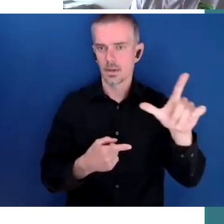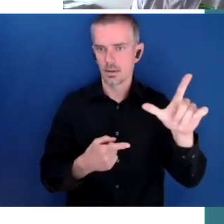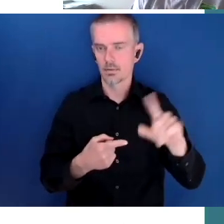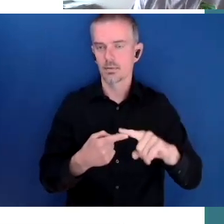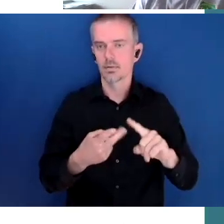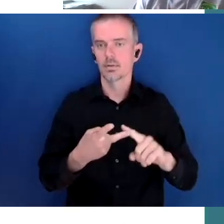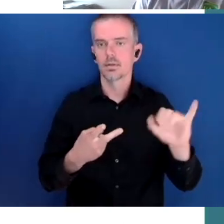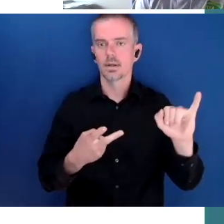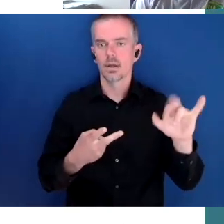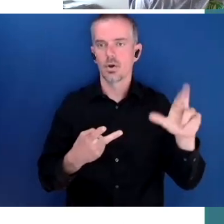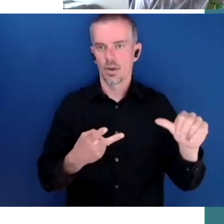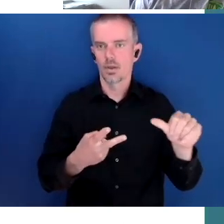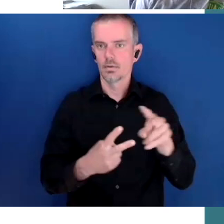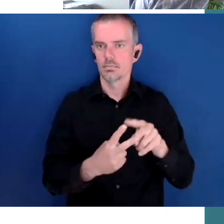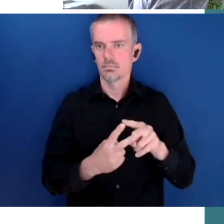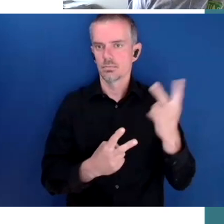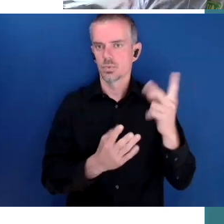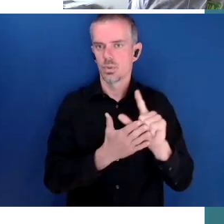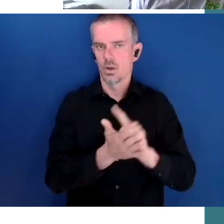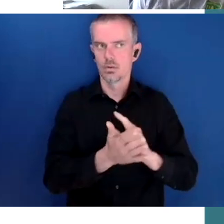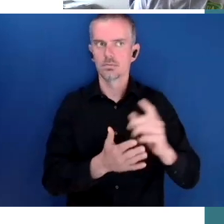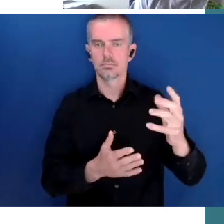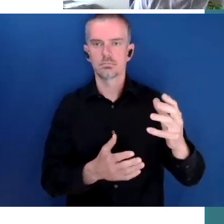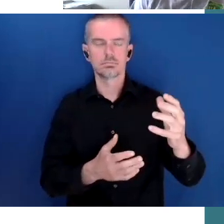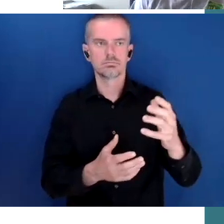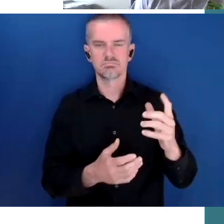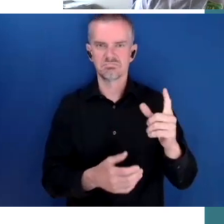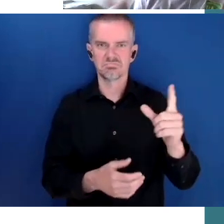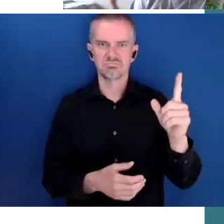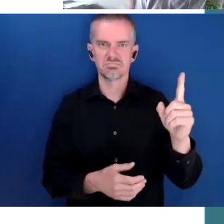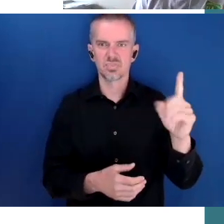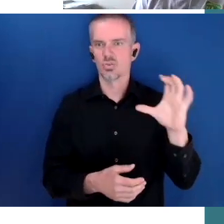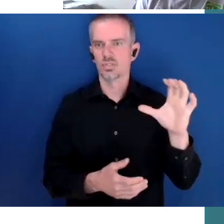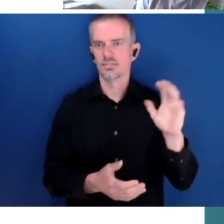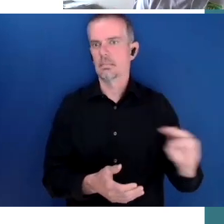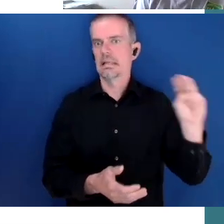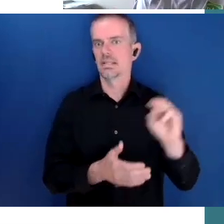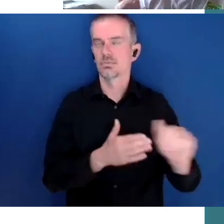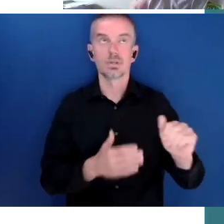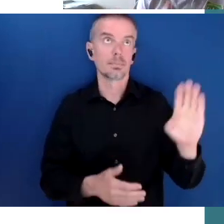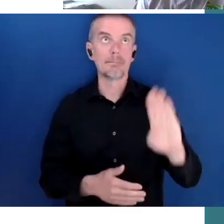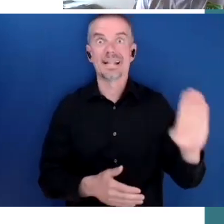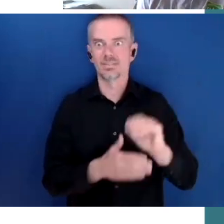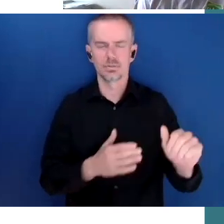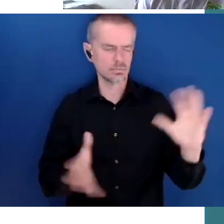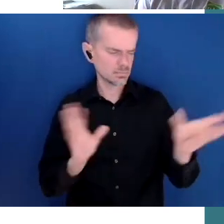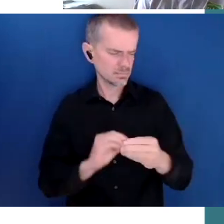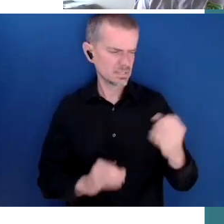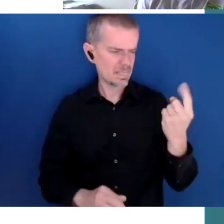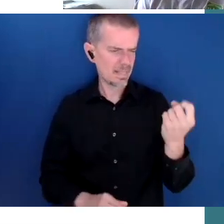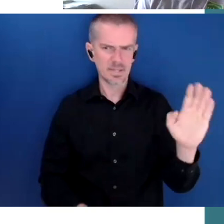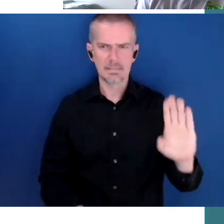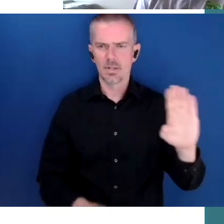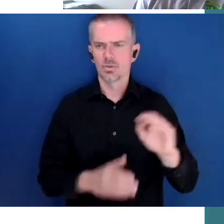the Inflation Reduction Act that had hundreds of millions of dollars, billions of dollars, about 11 billion total actually between the